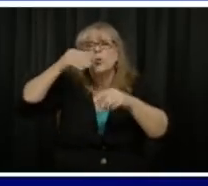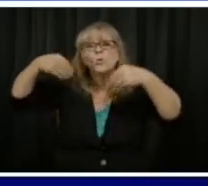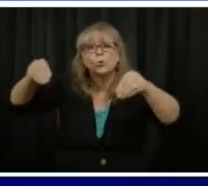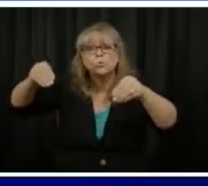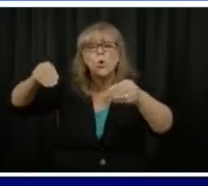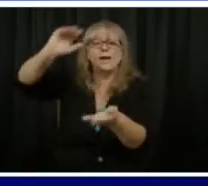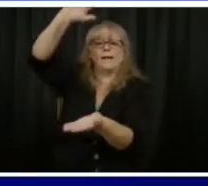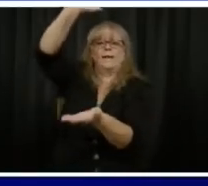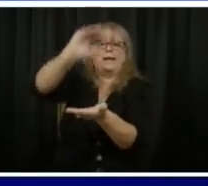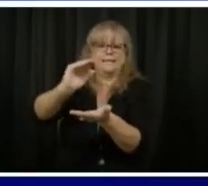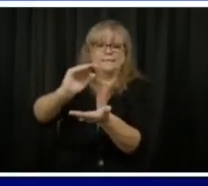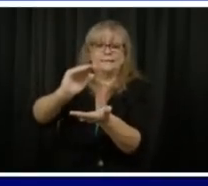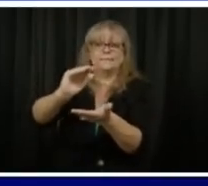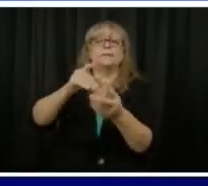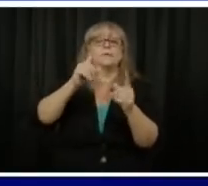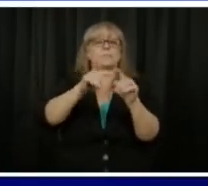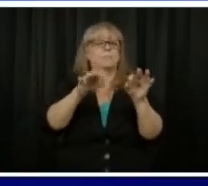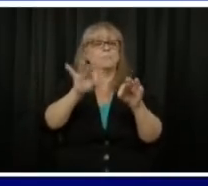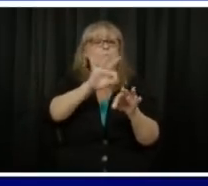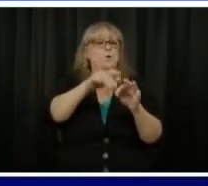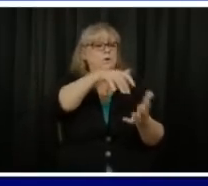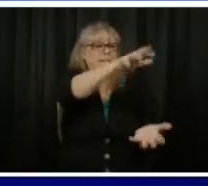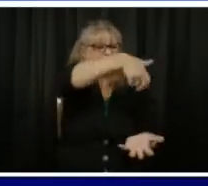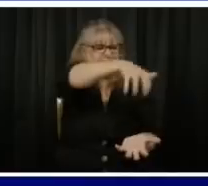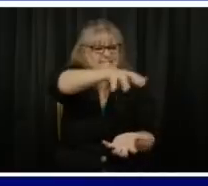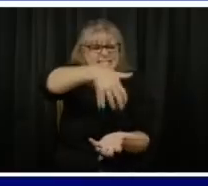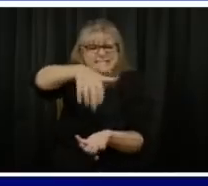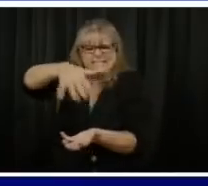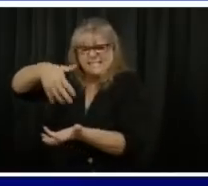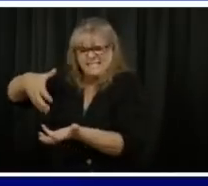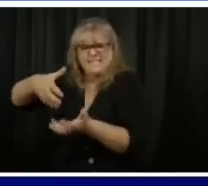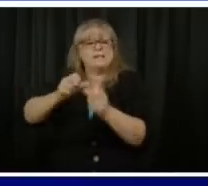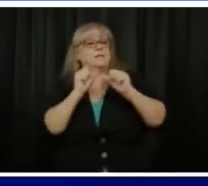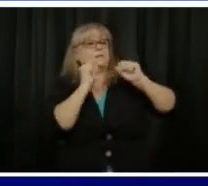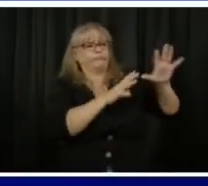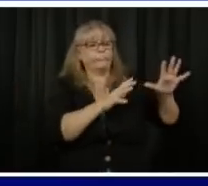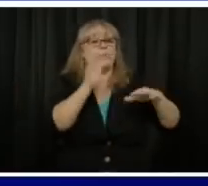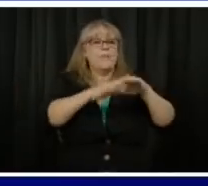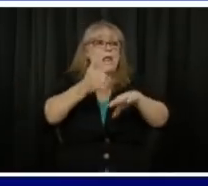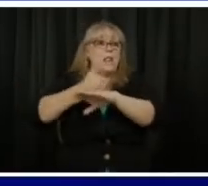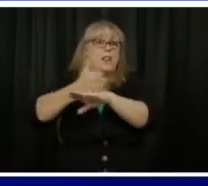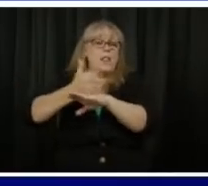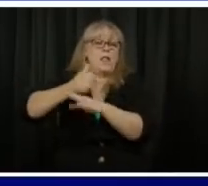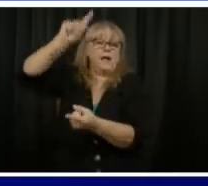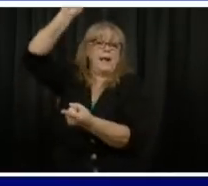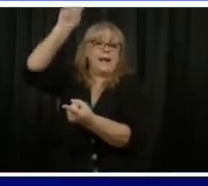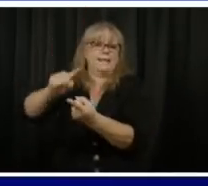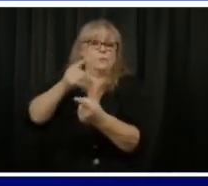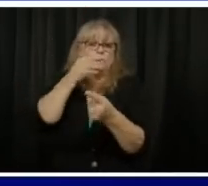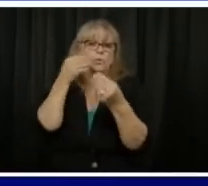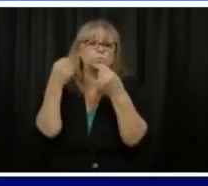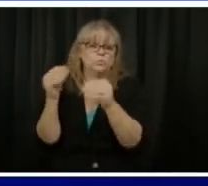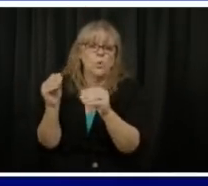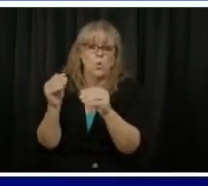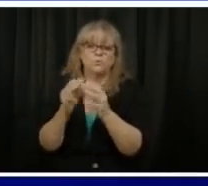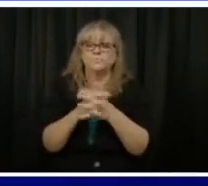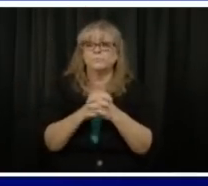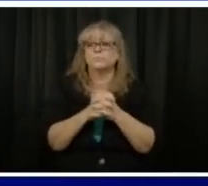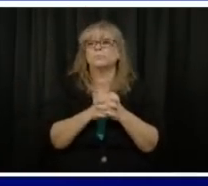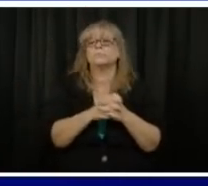twice, or every other week loading up. And of course, if you're aware of anybody who is